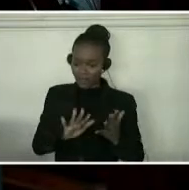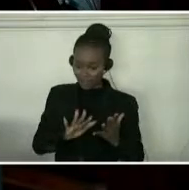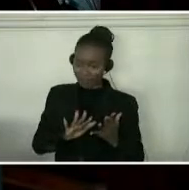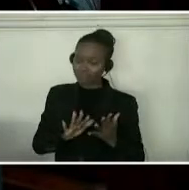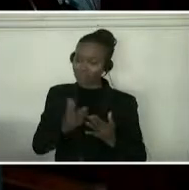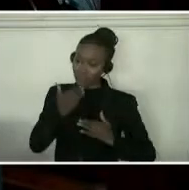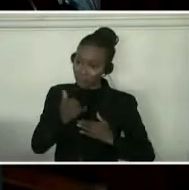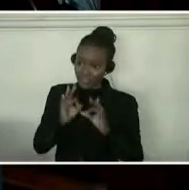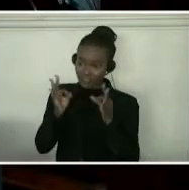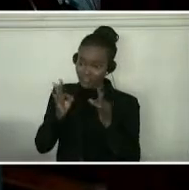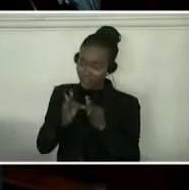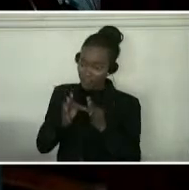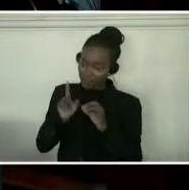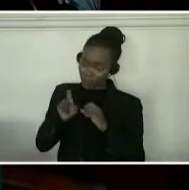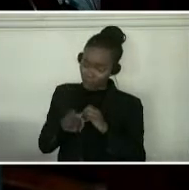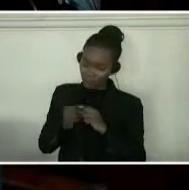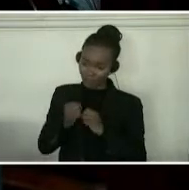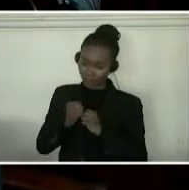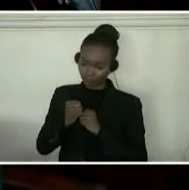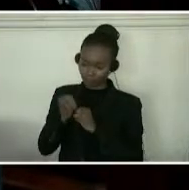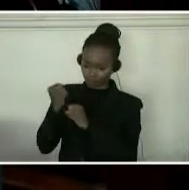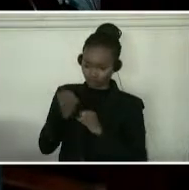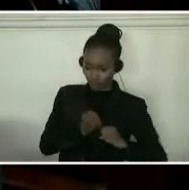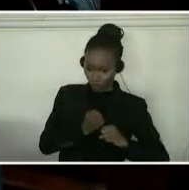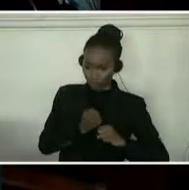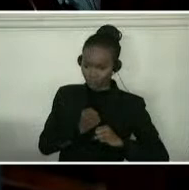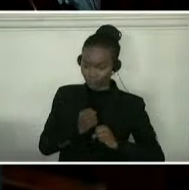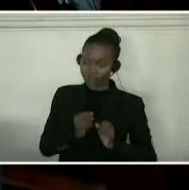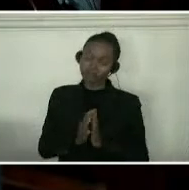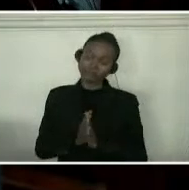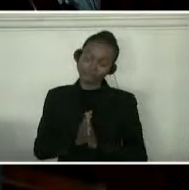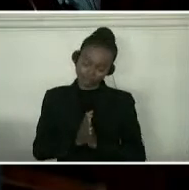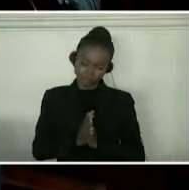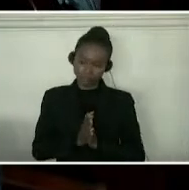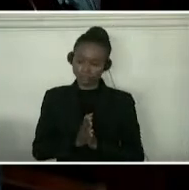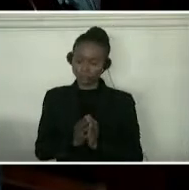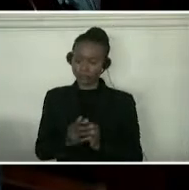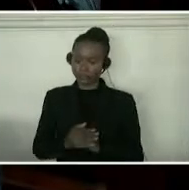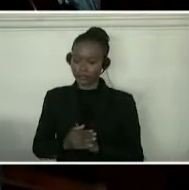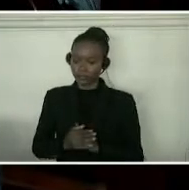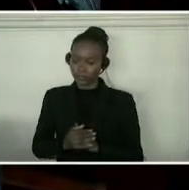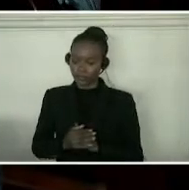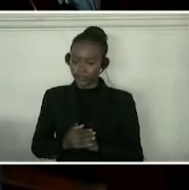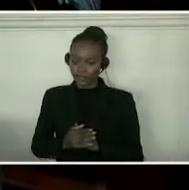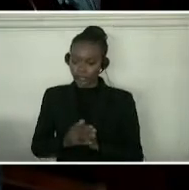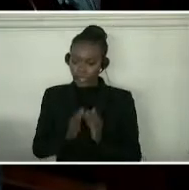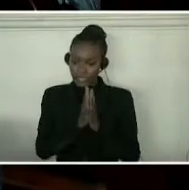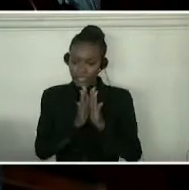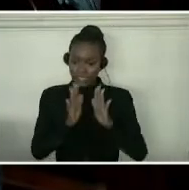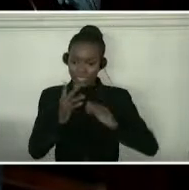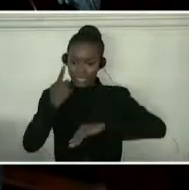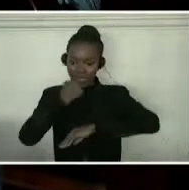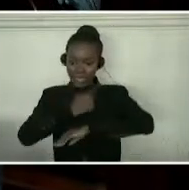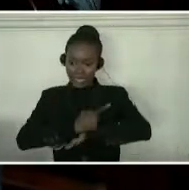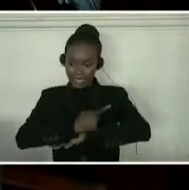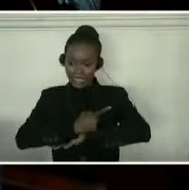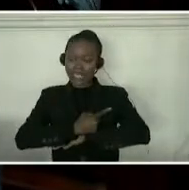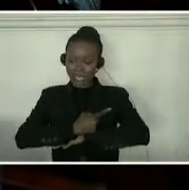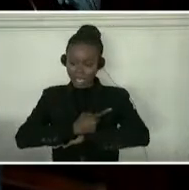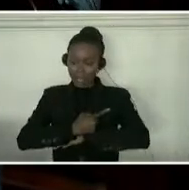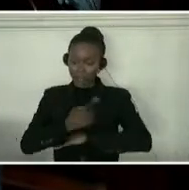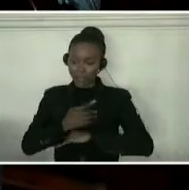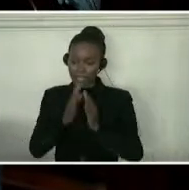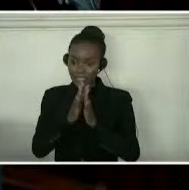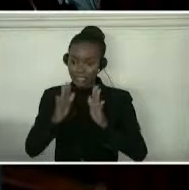speaker on the 10th of may was an auspicious day as the first democratically elected president took the